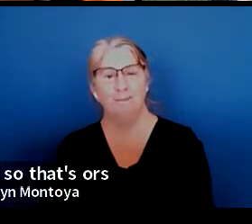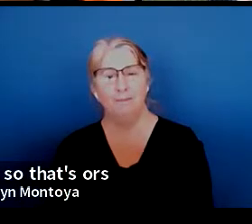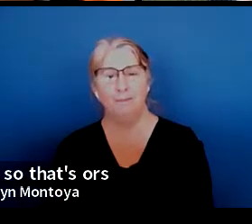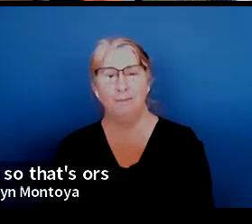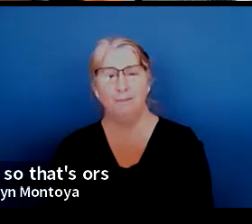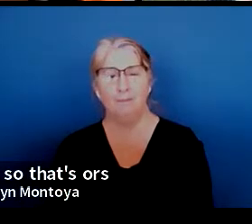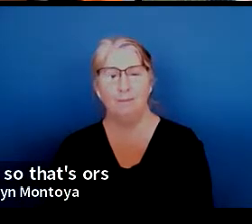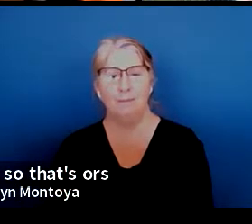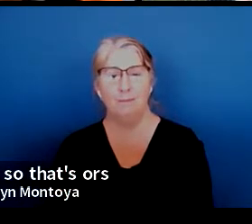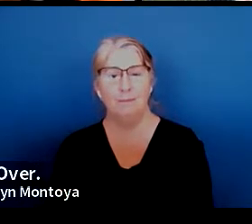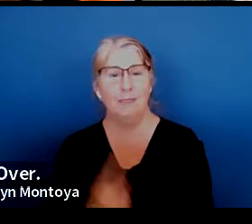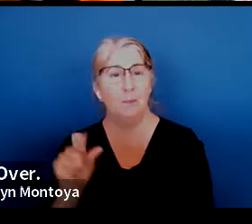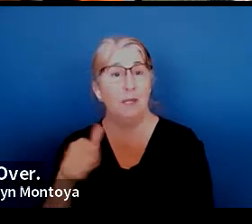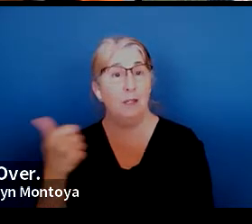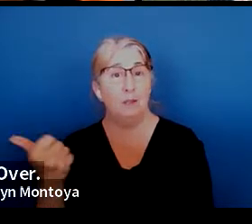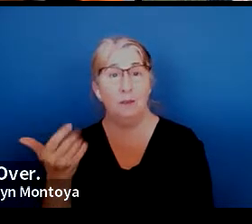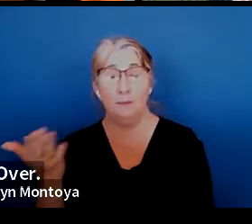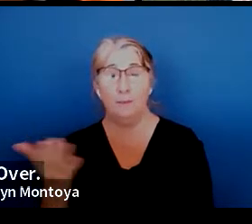Somebody.